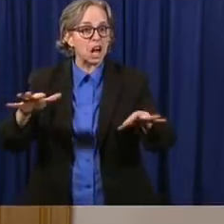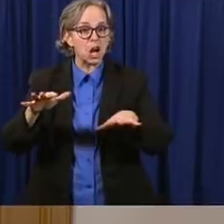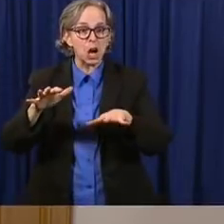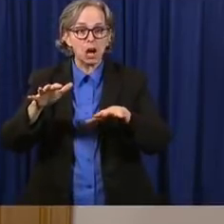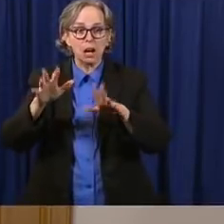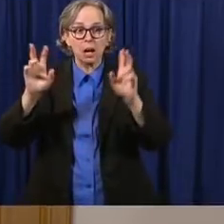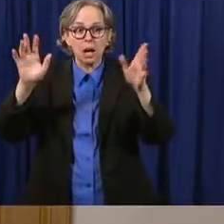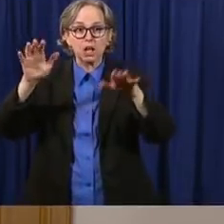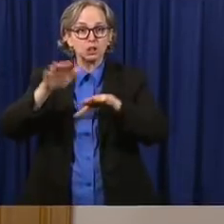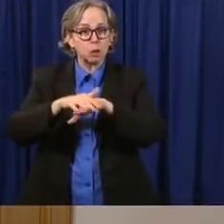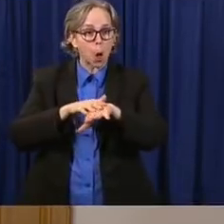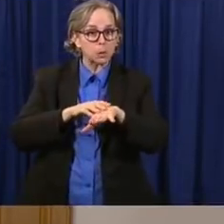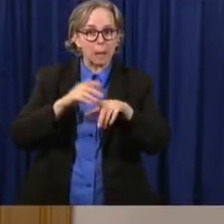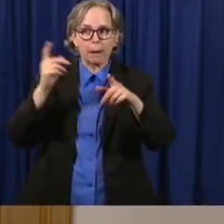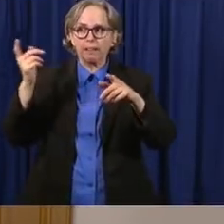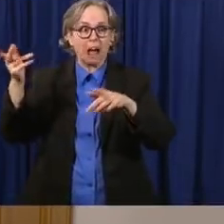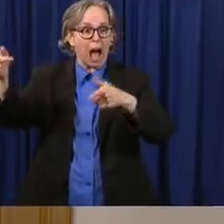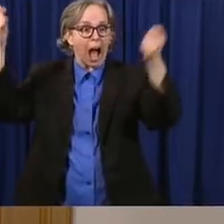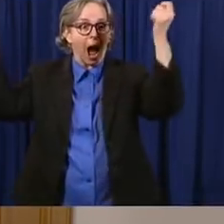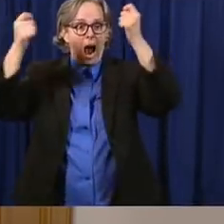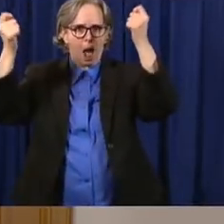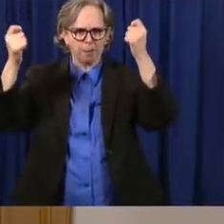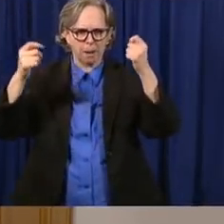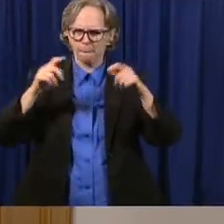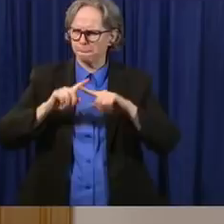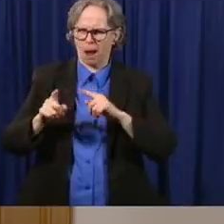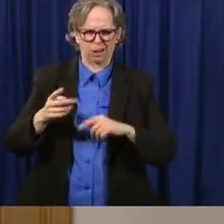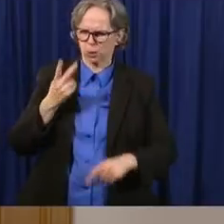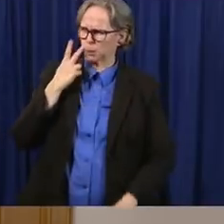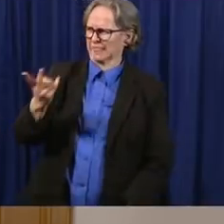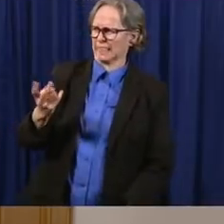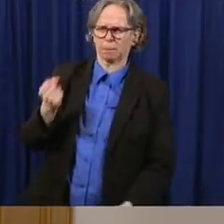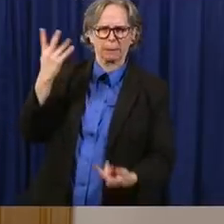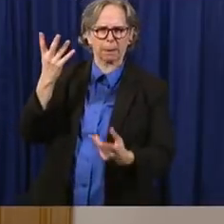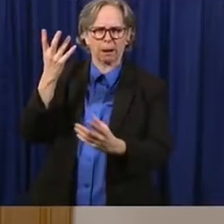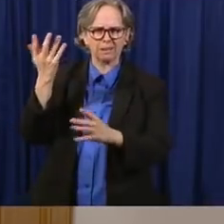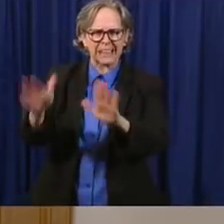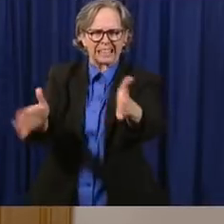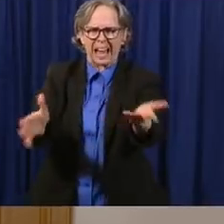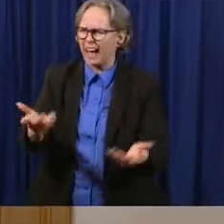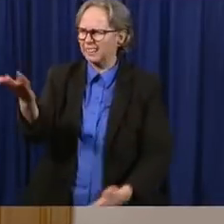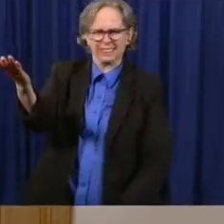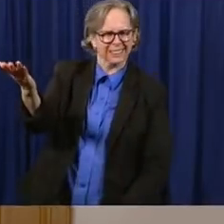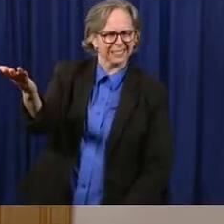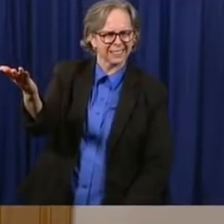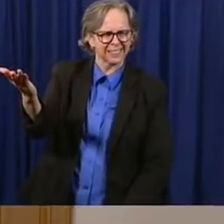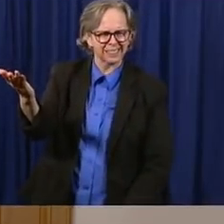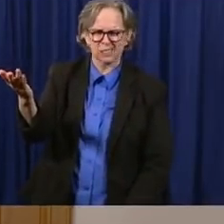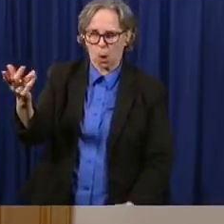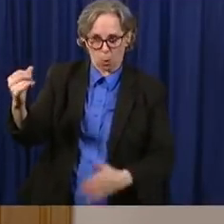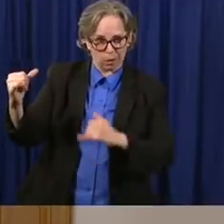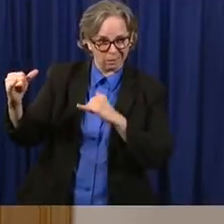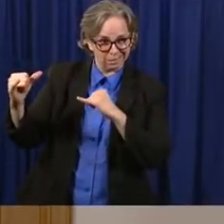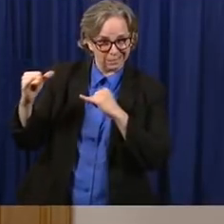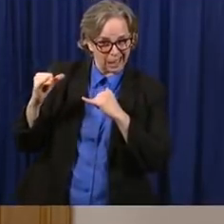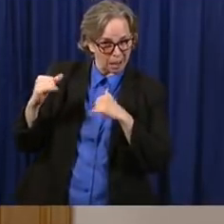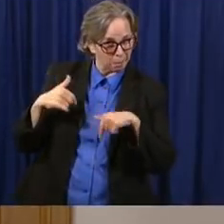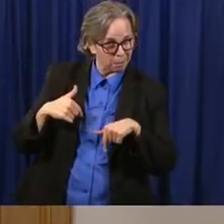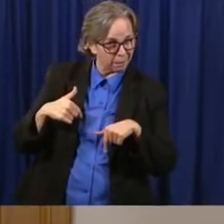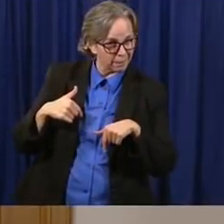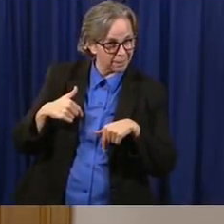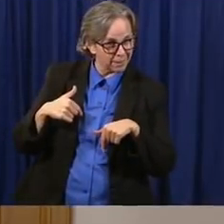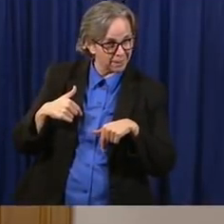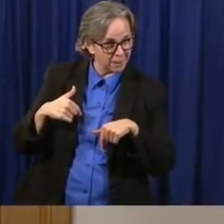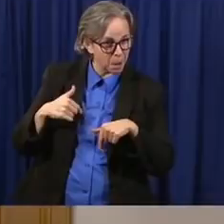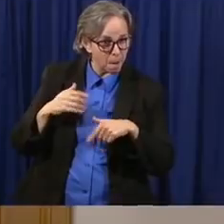it's a huge day for deaths. And then we have the same thing. I mean, we kind of blow by this, but we have people who are